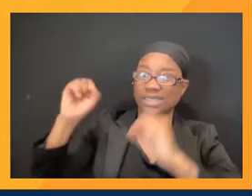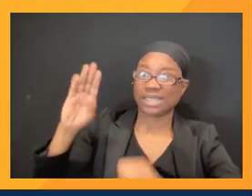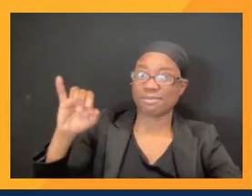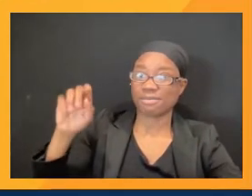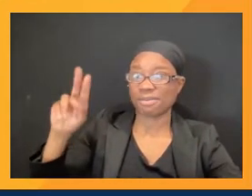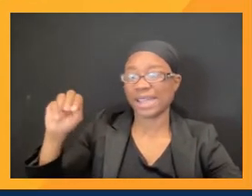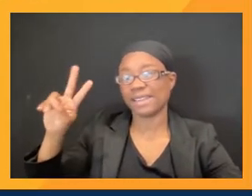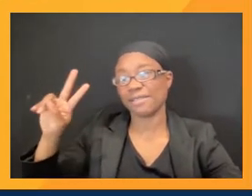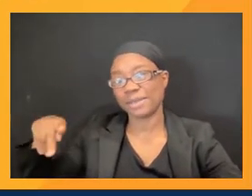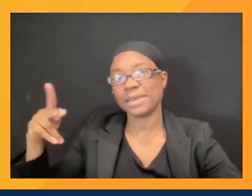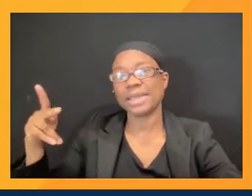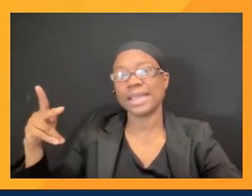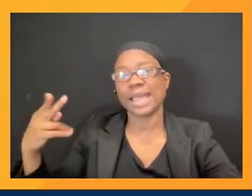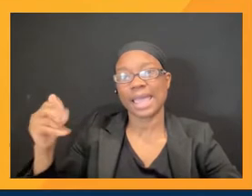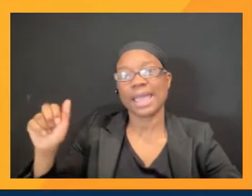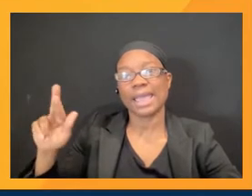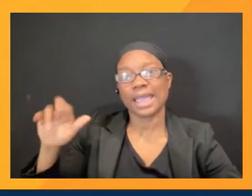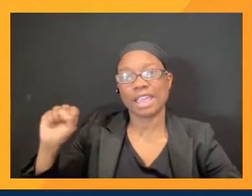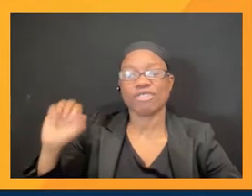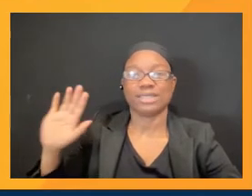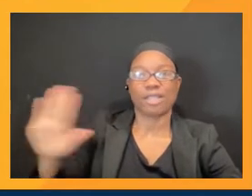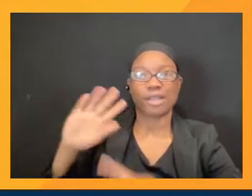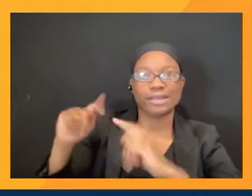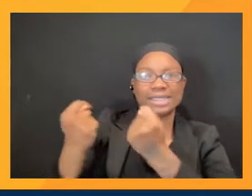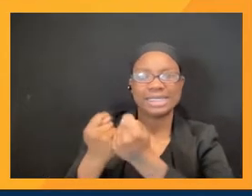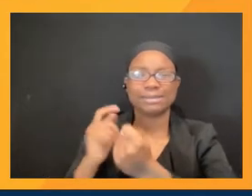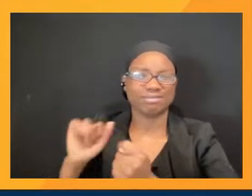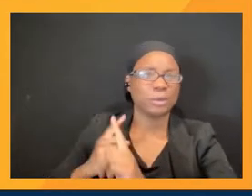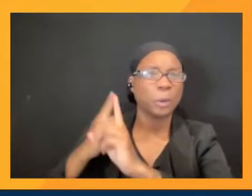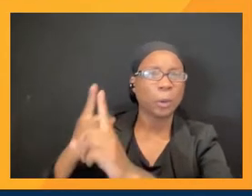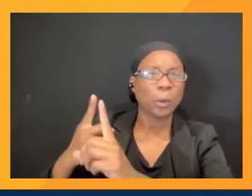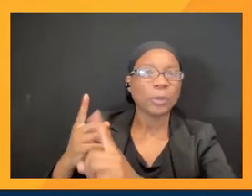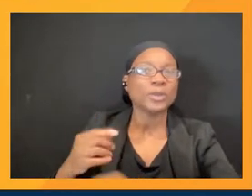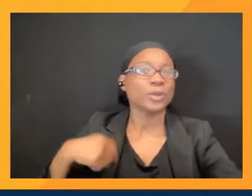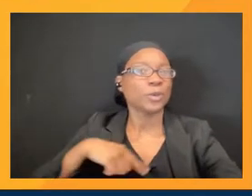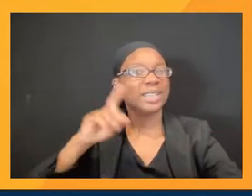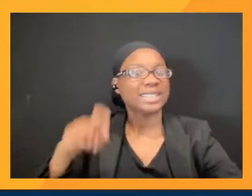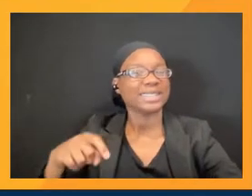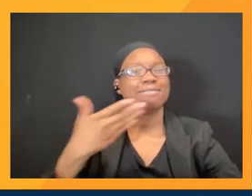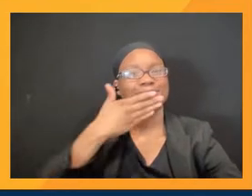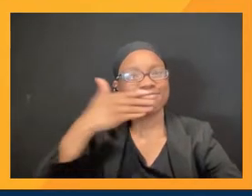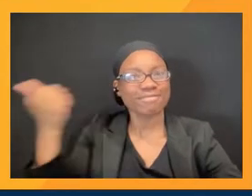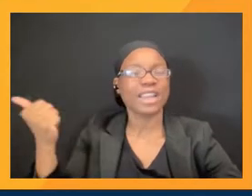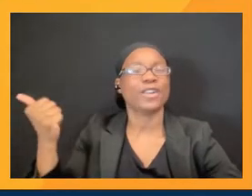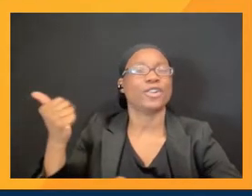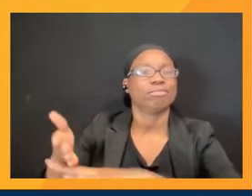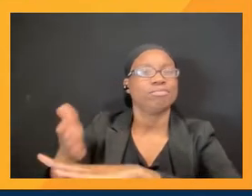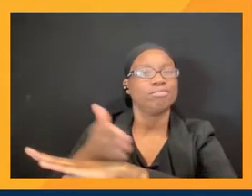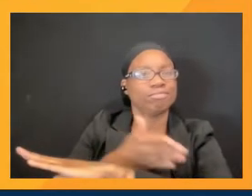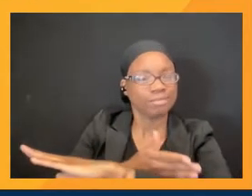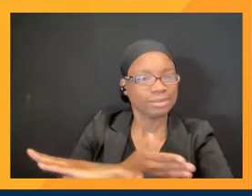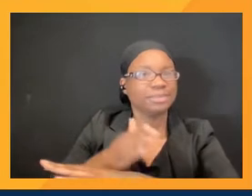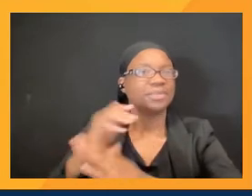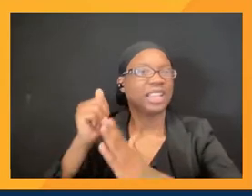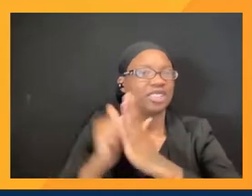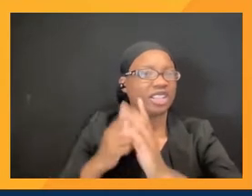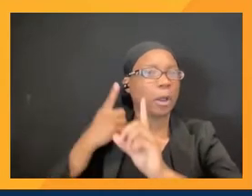and continue to make investments in their business. And so as we view the role now at the SBA, we really need